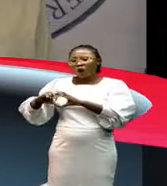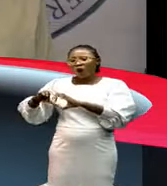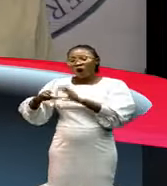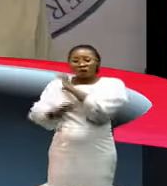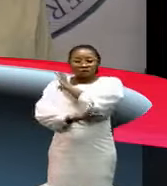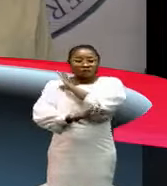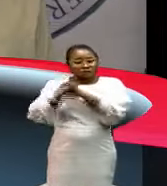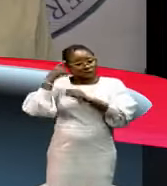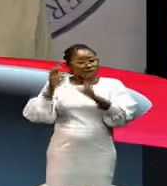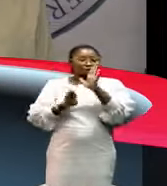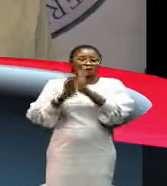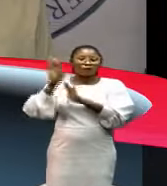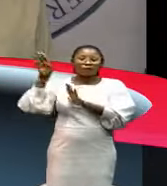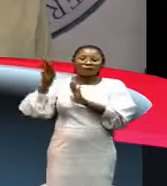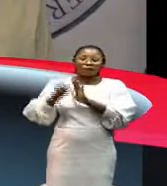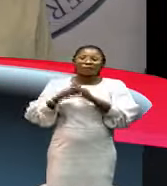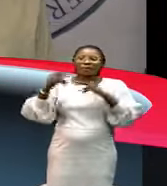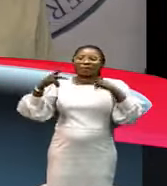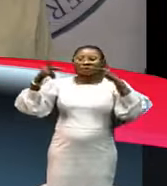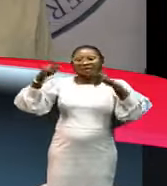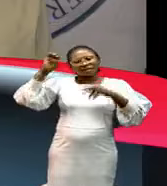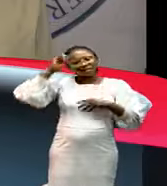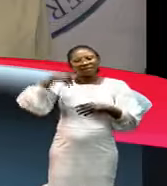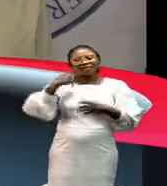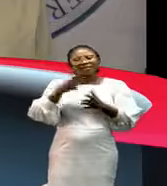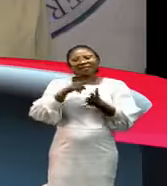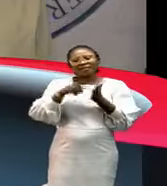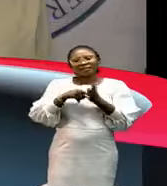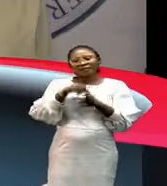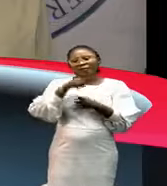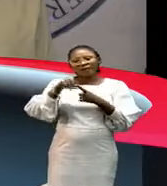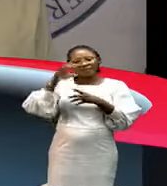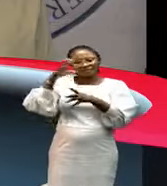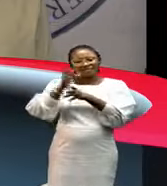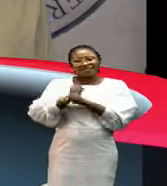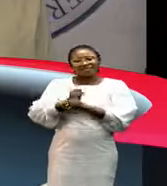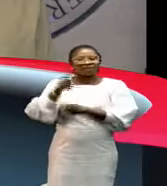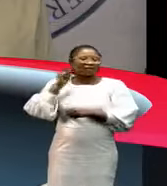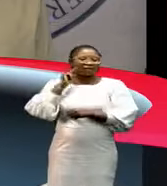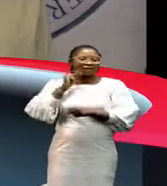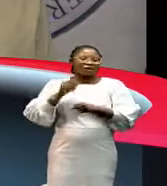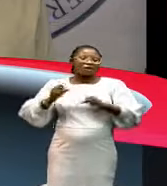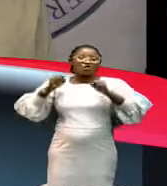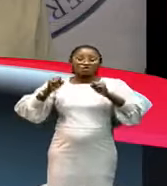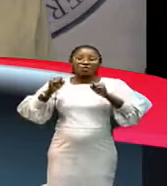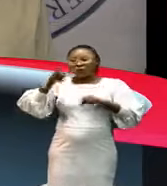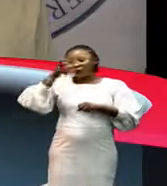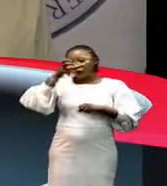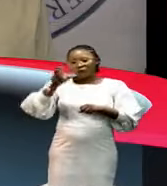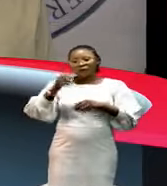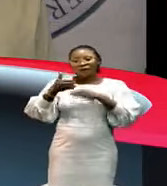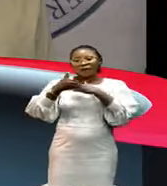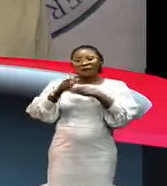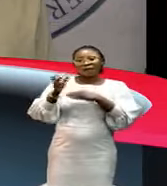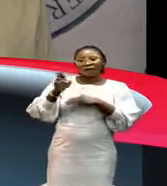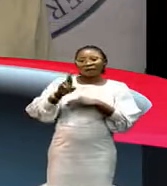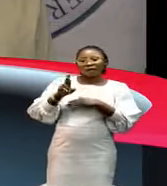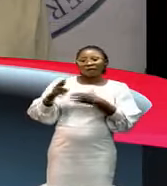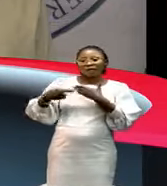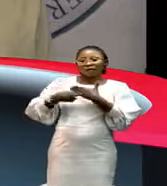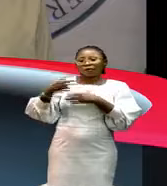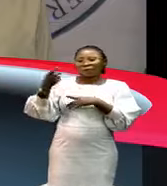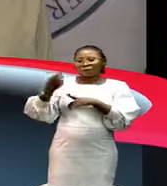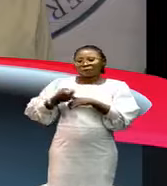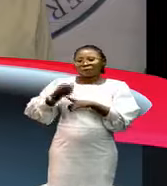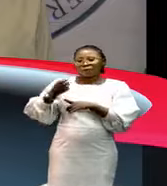and prosperity. The president met the call when he received the Nigerian Super Eagles after their return from the